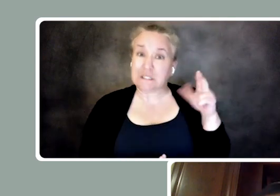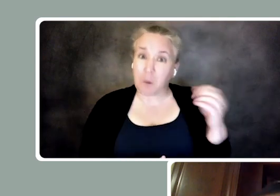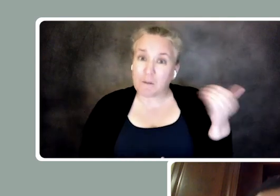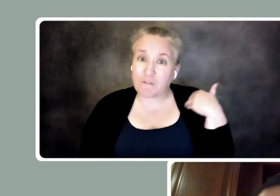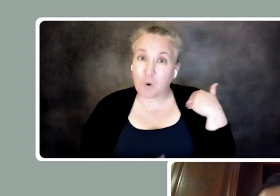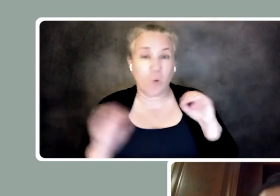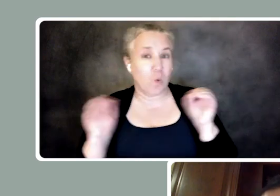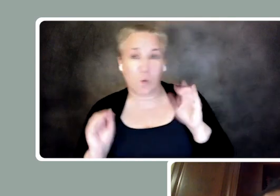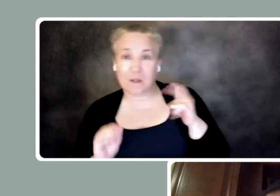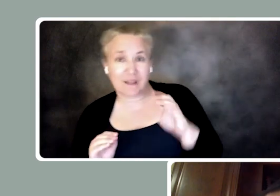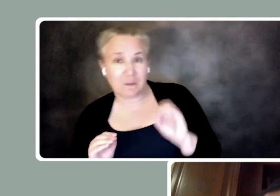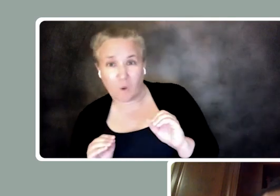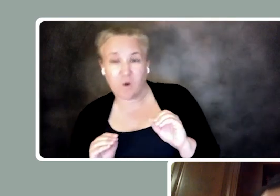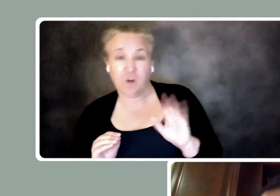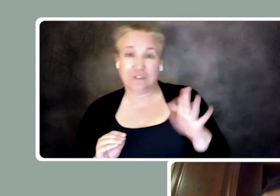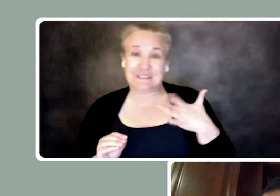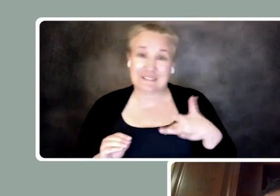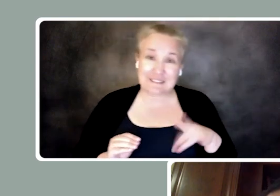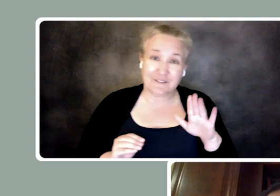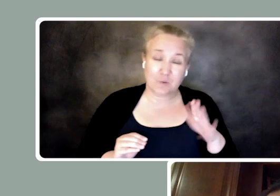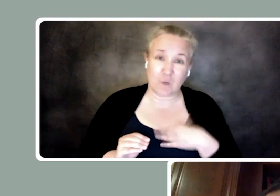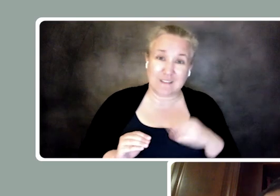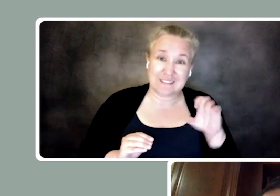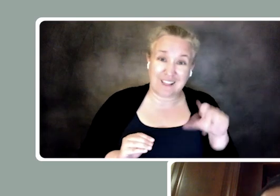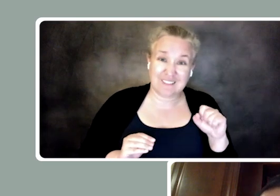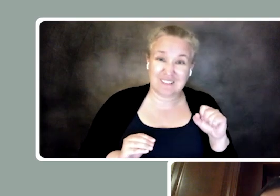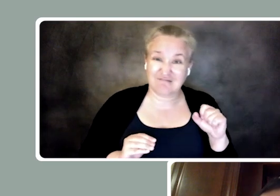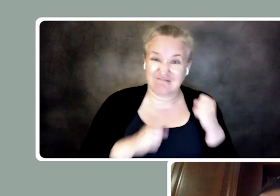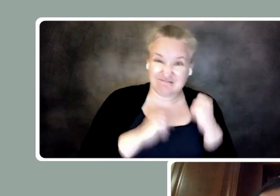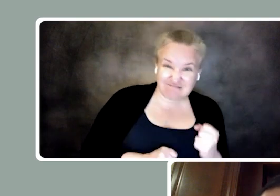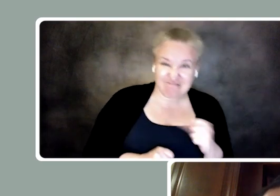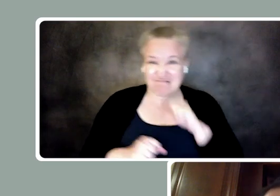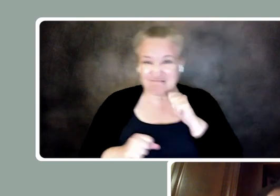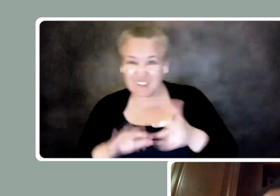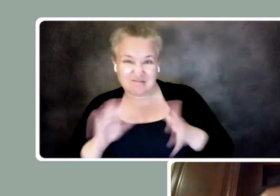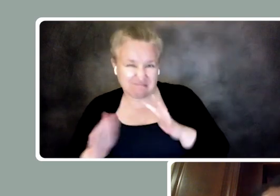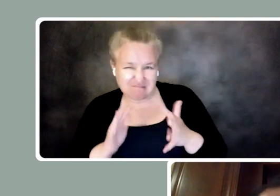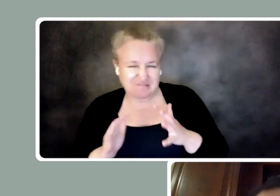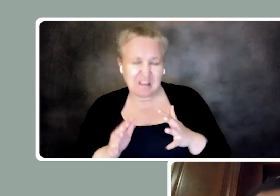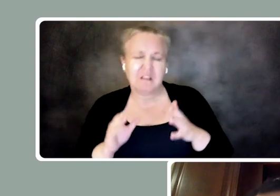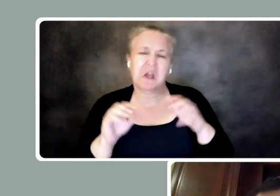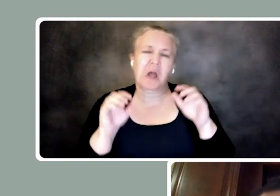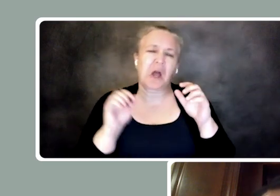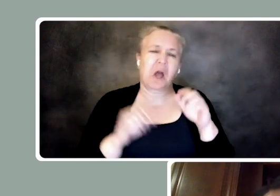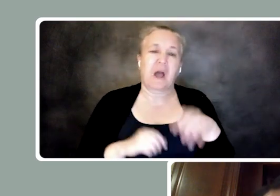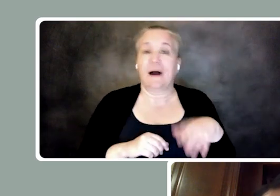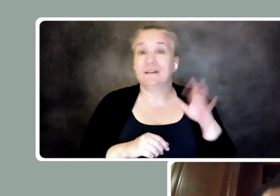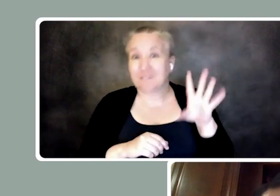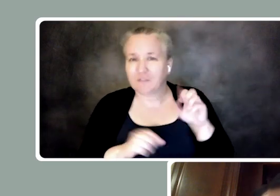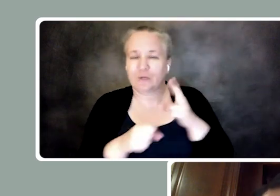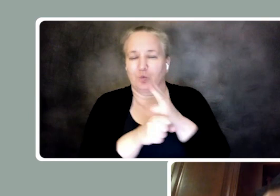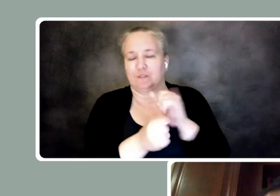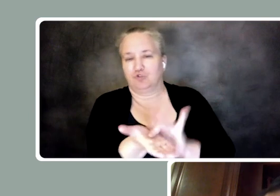chemotherapy before, how sensitive your white cells are, I think it's a drug that you can use at 75 also. So I would